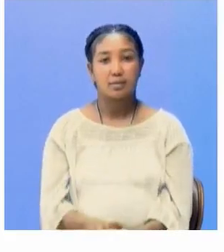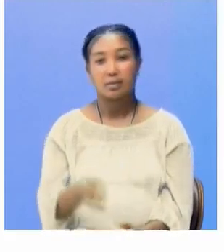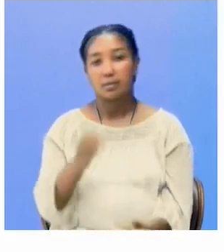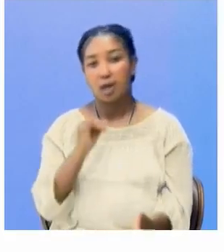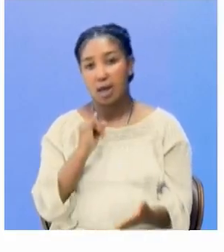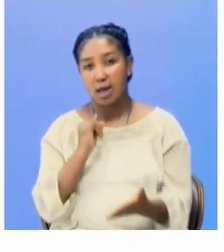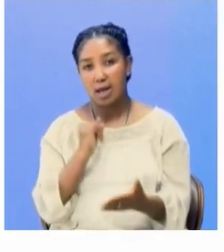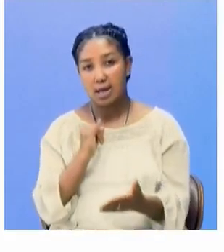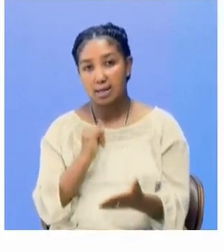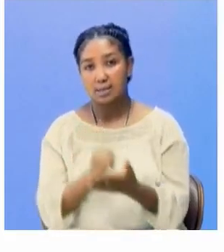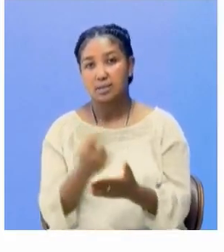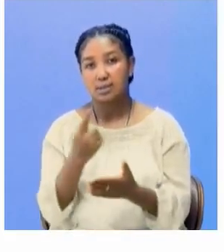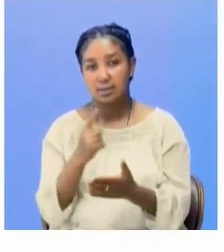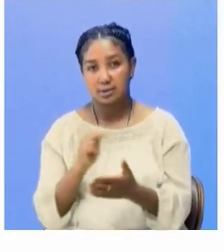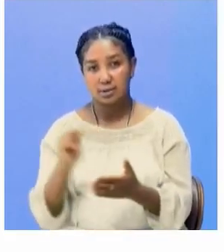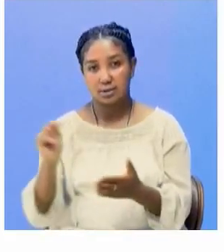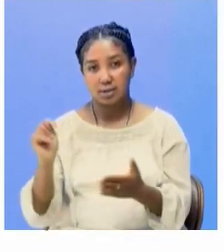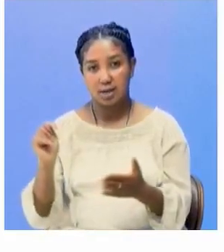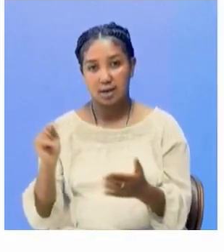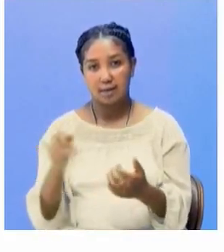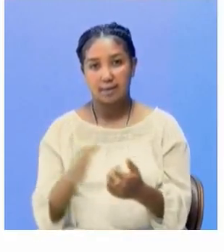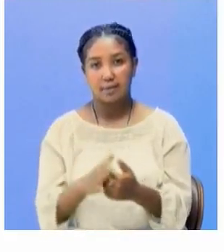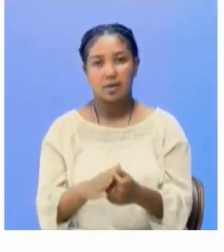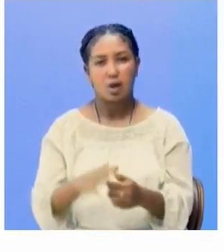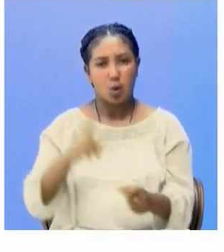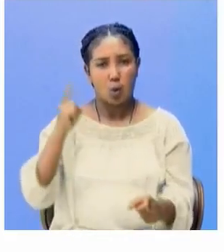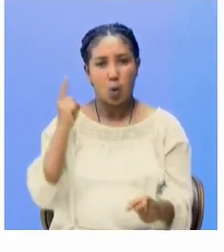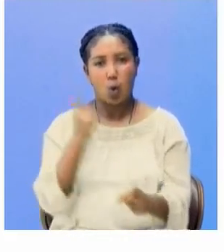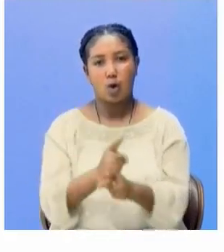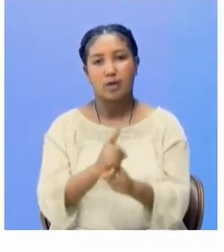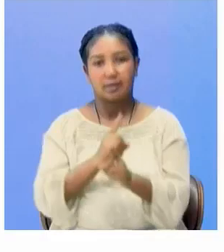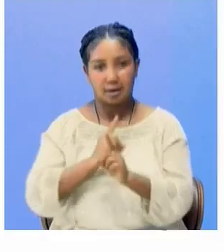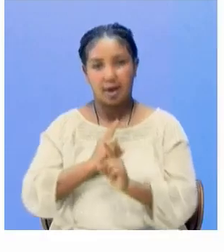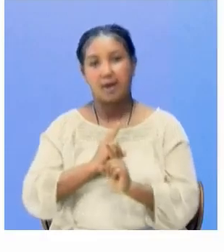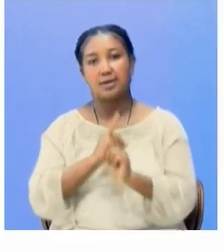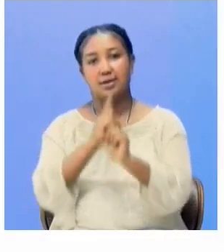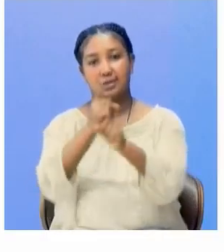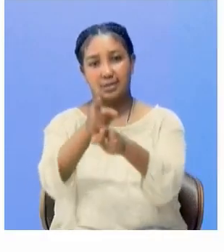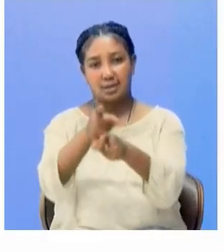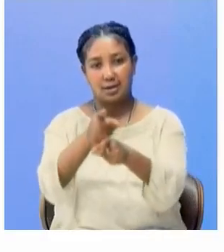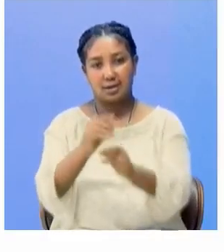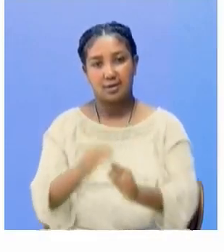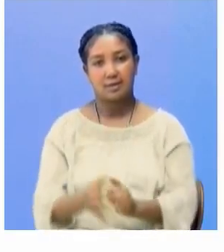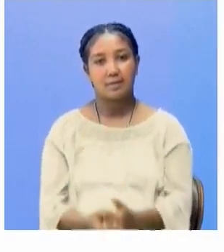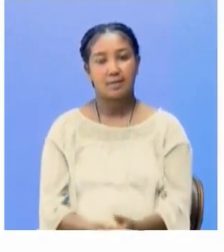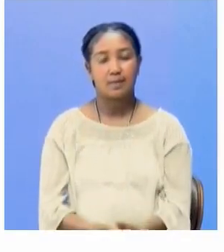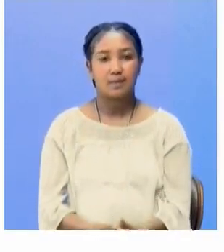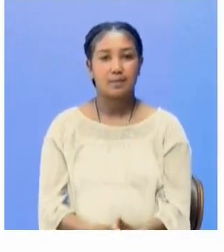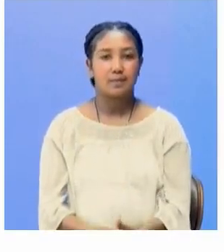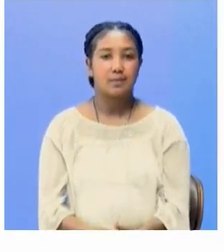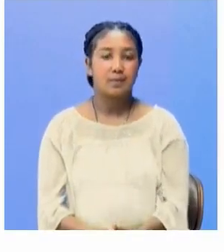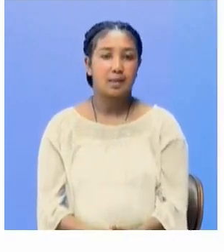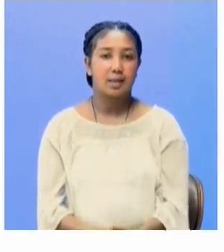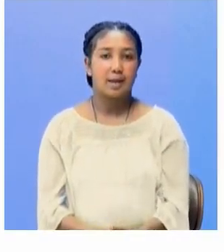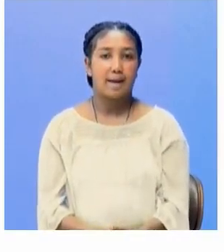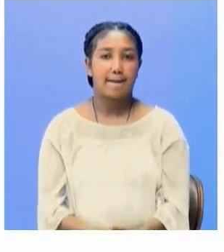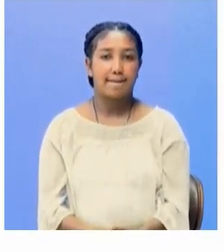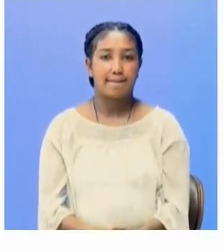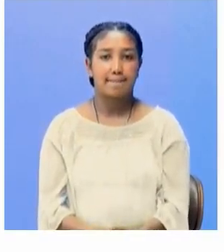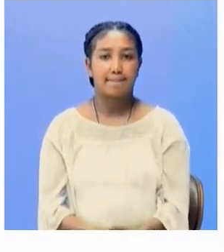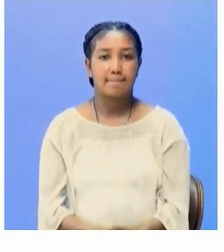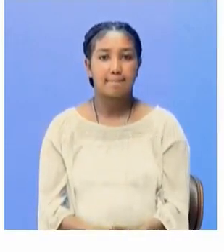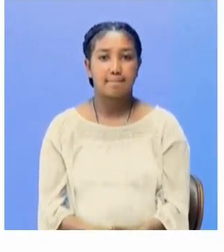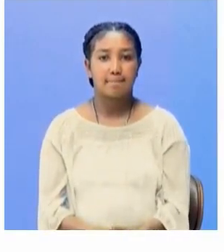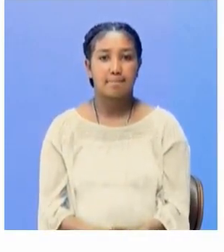is the correct answer. The correct answer.